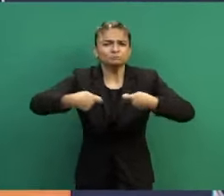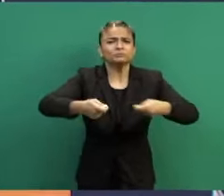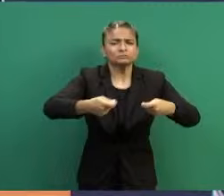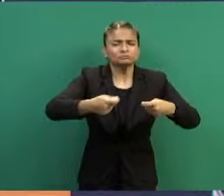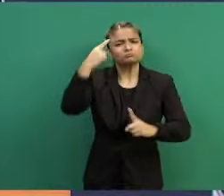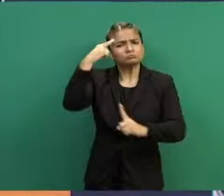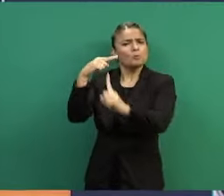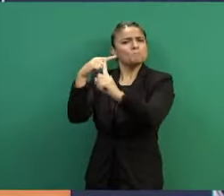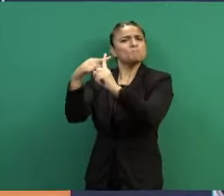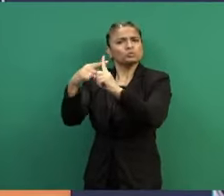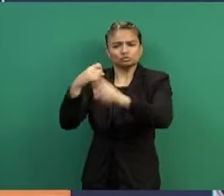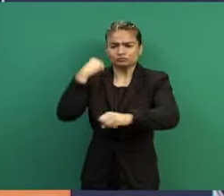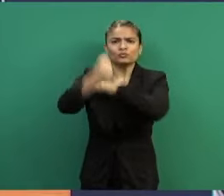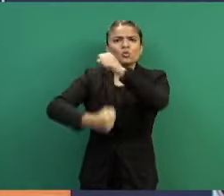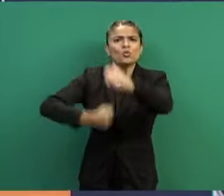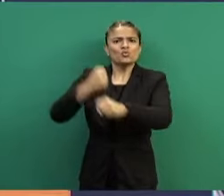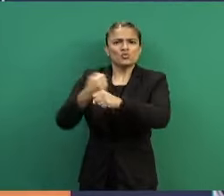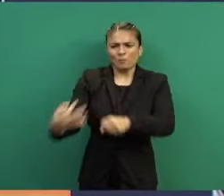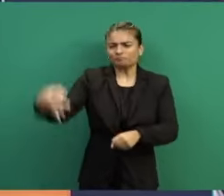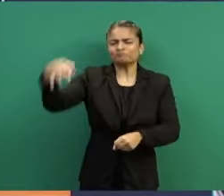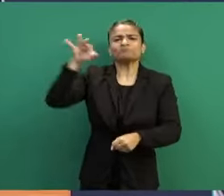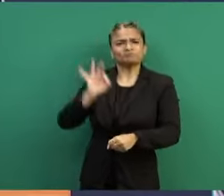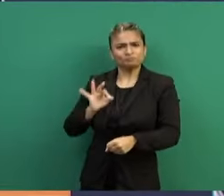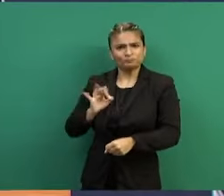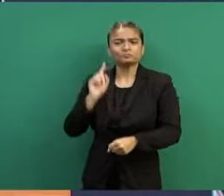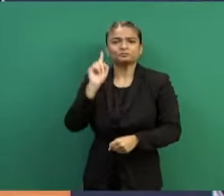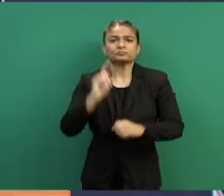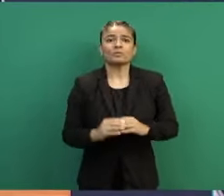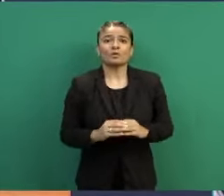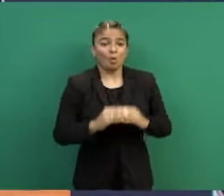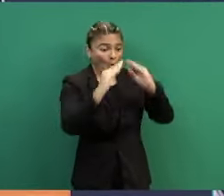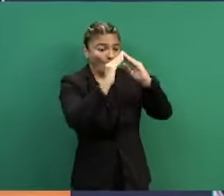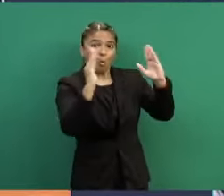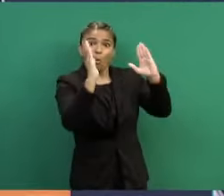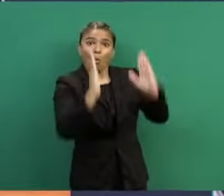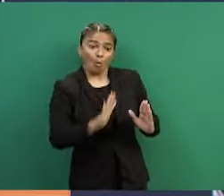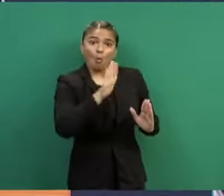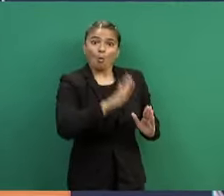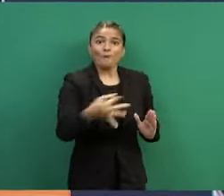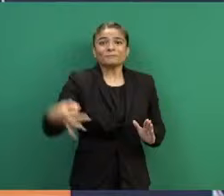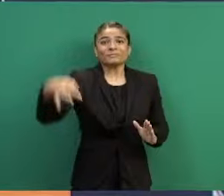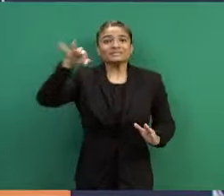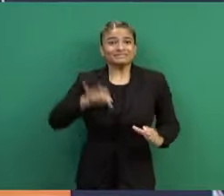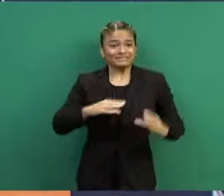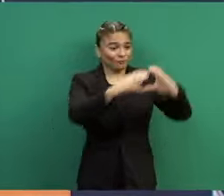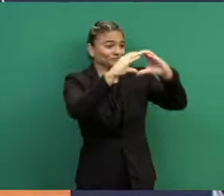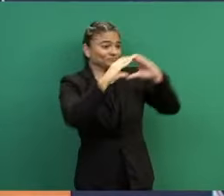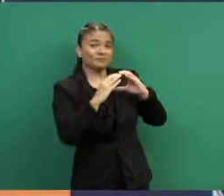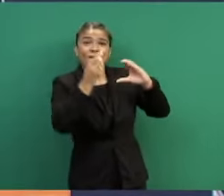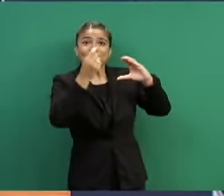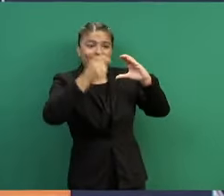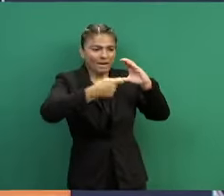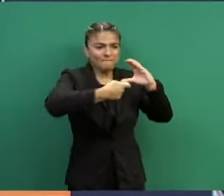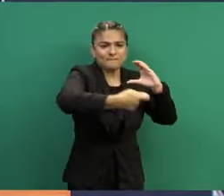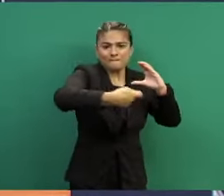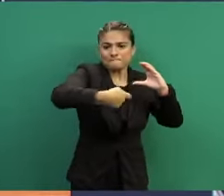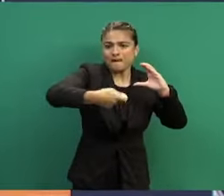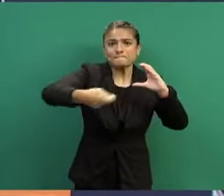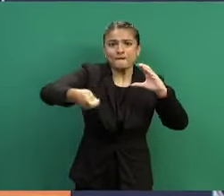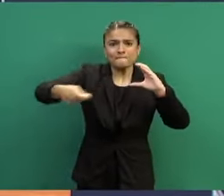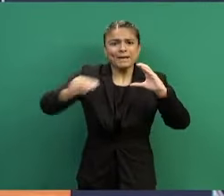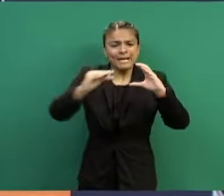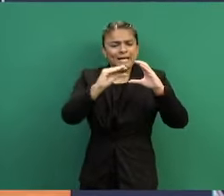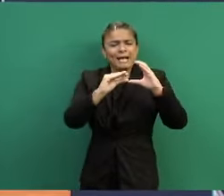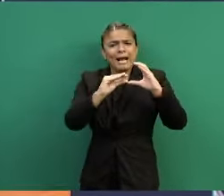on an annual basis. Disposable income of households is expected to grow, albeit slowly.